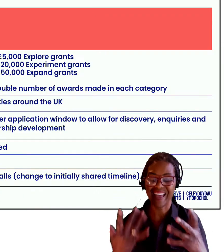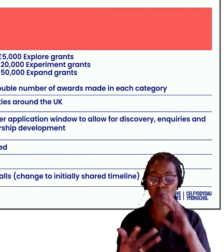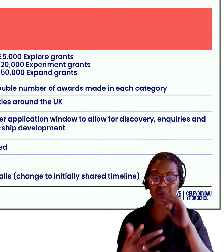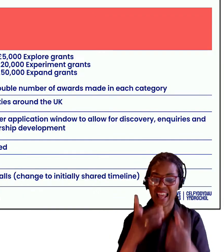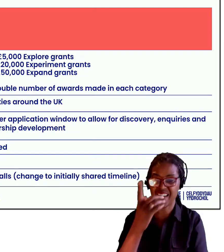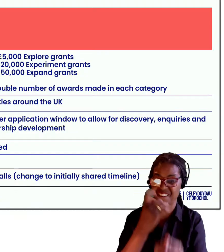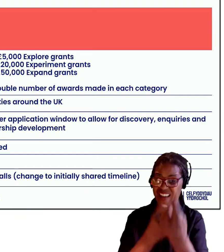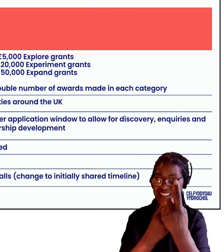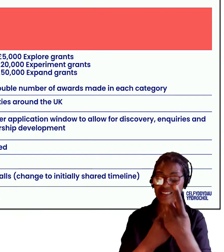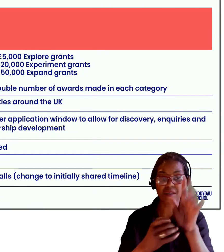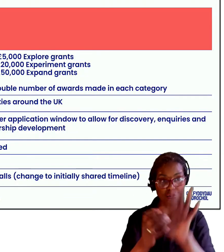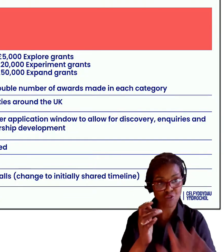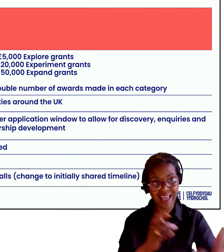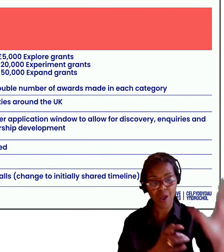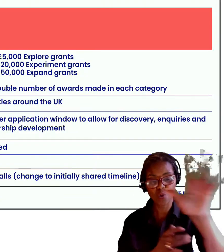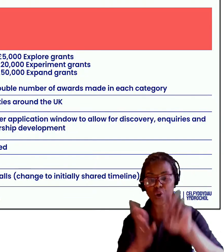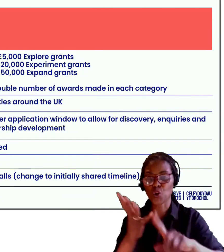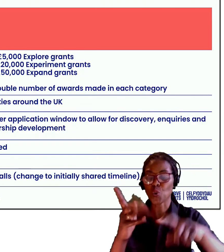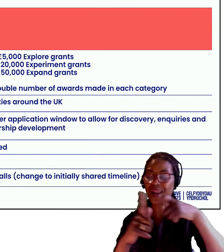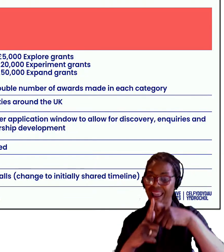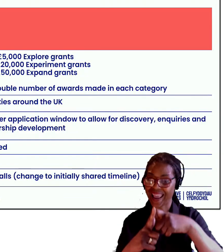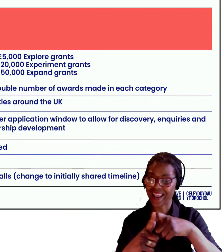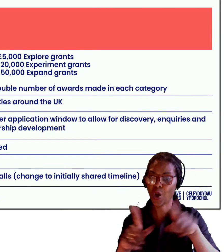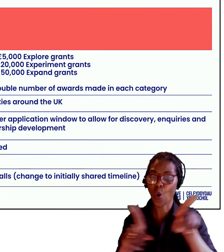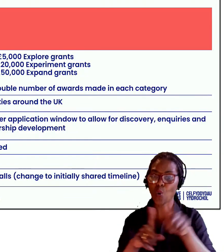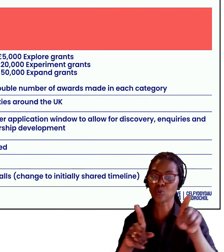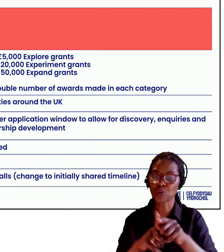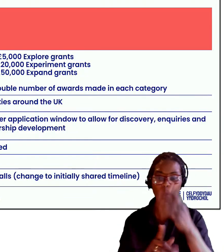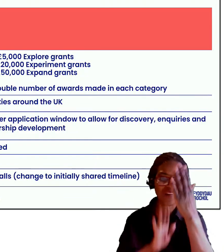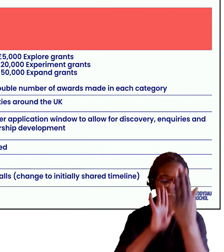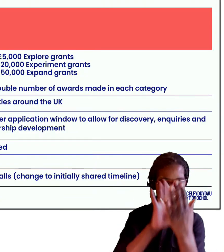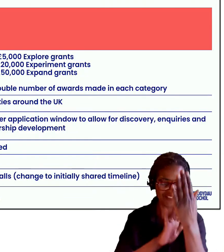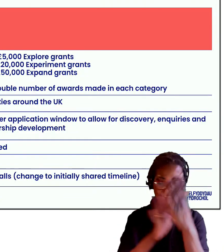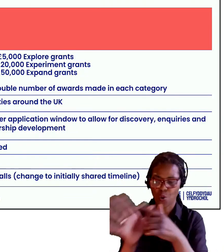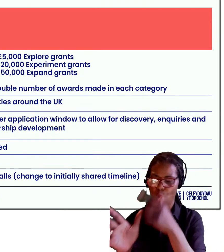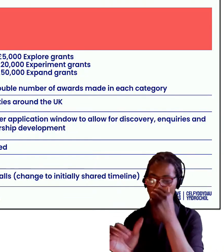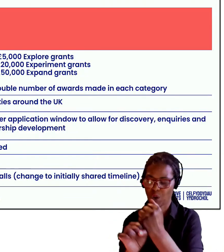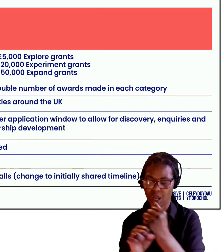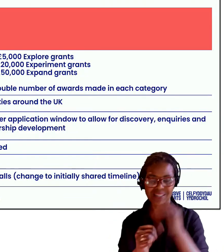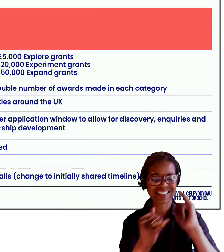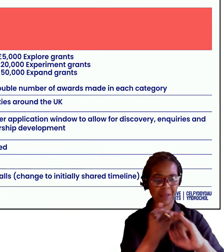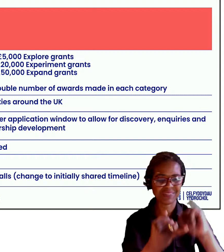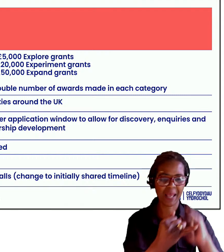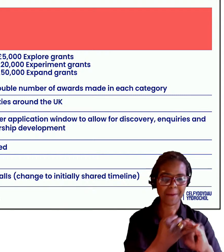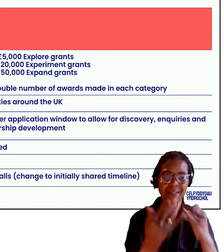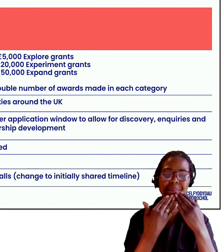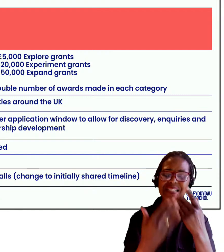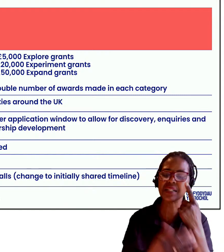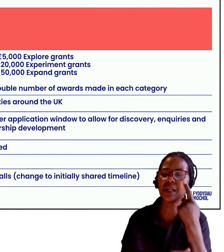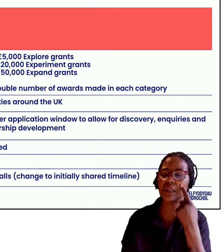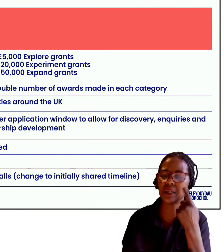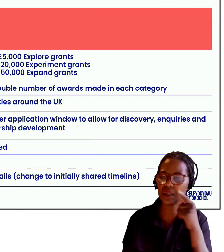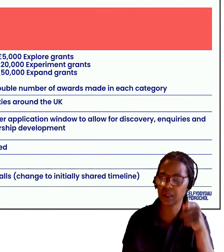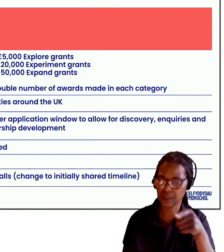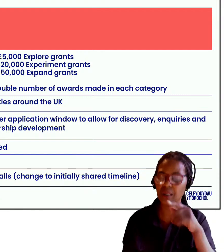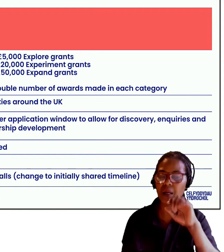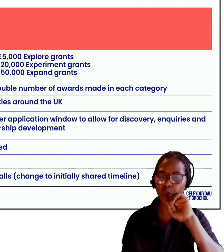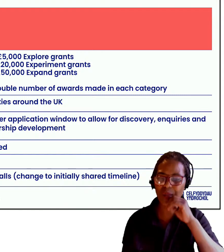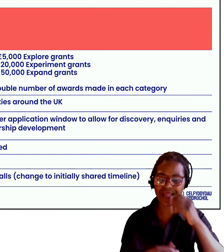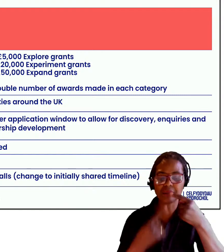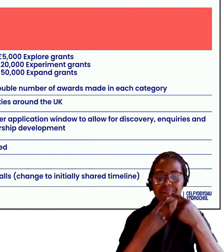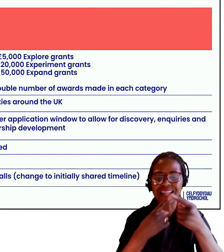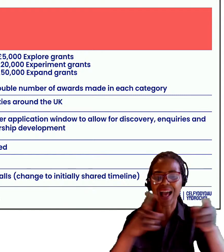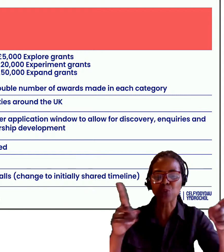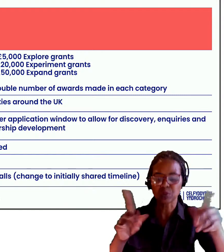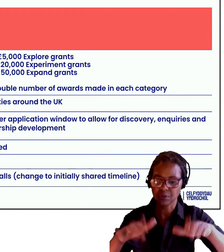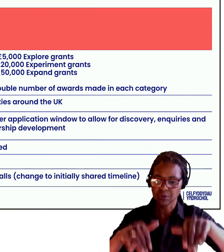real life events in August and September. So do look out for those coming up. We'll be announcing those at the start of August. And the